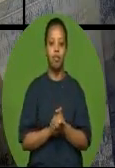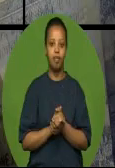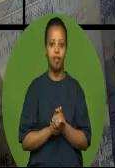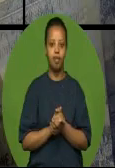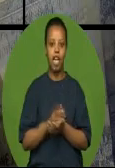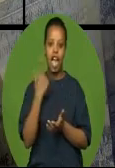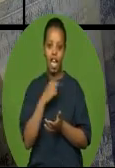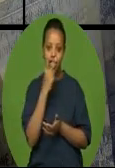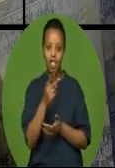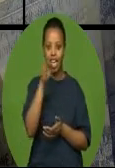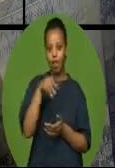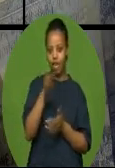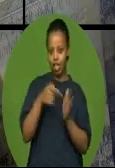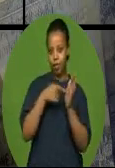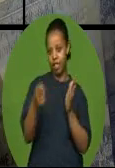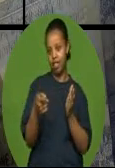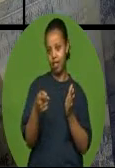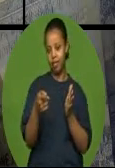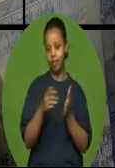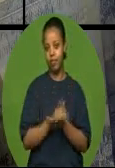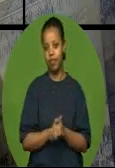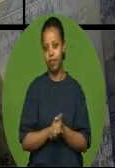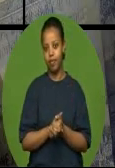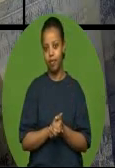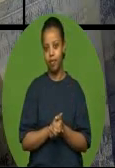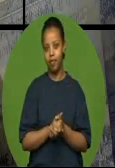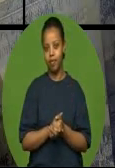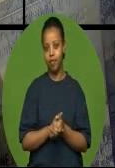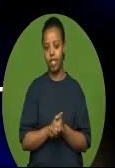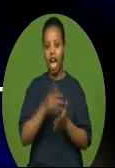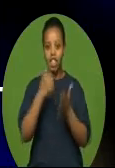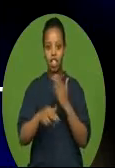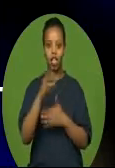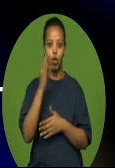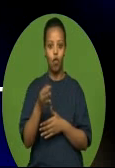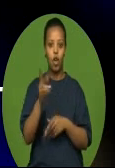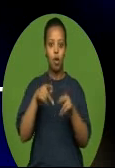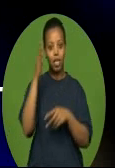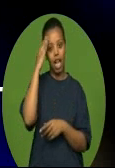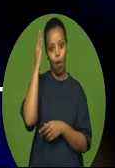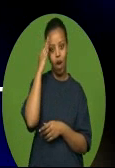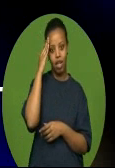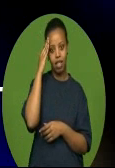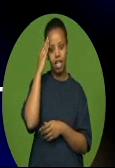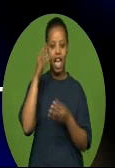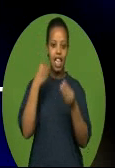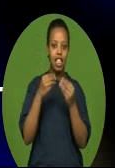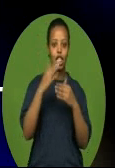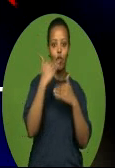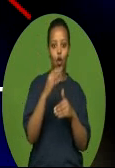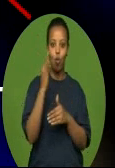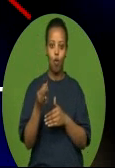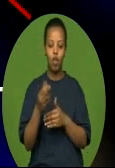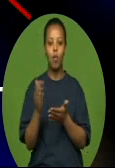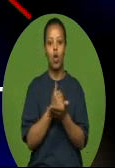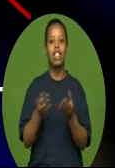decrease. Let's see the graphical representation. As a result of people's awareness, the